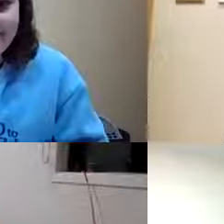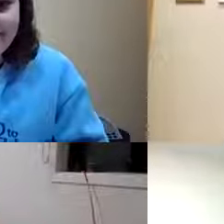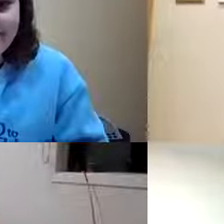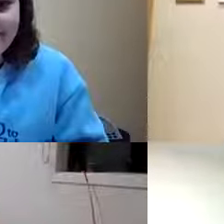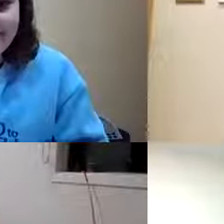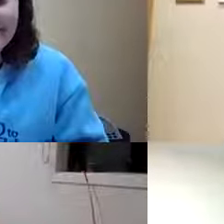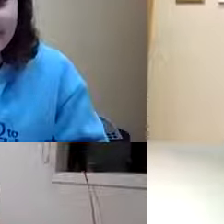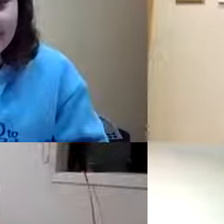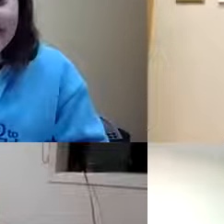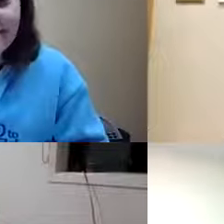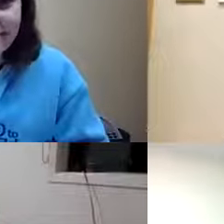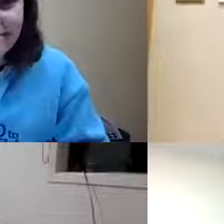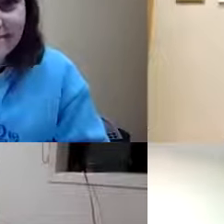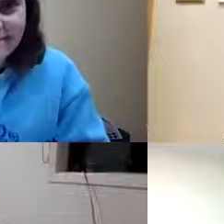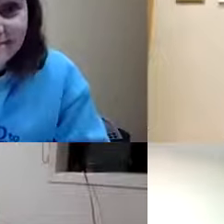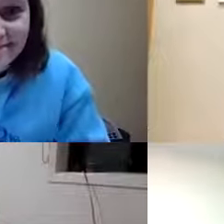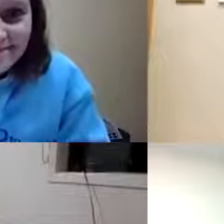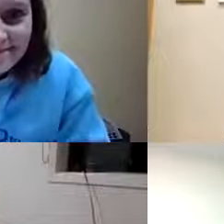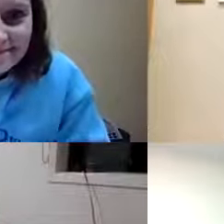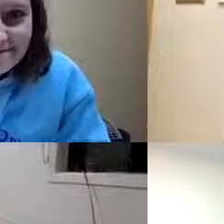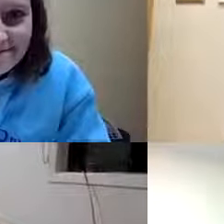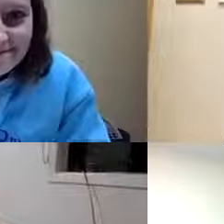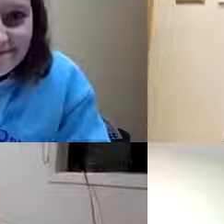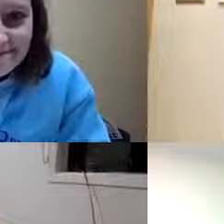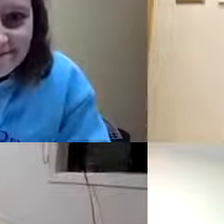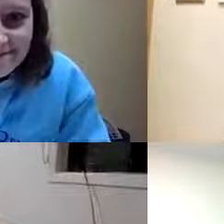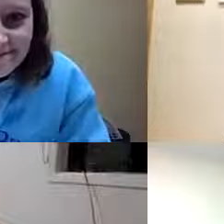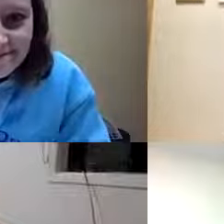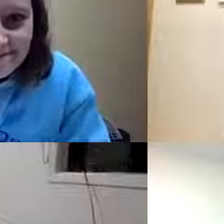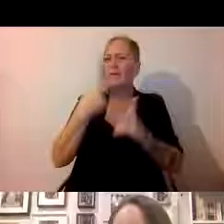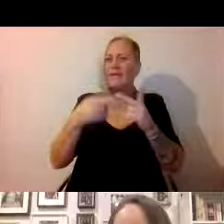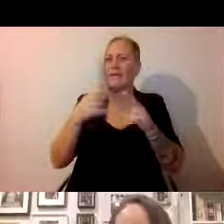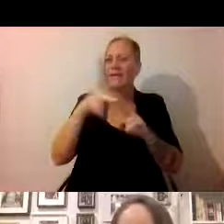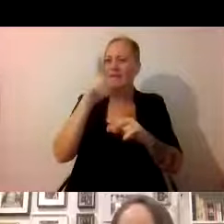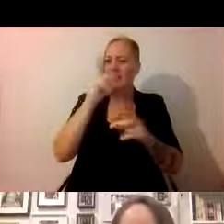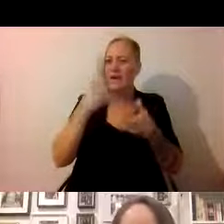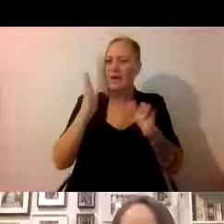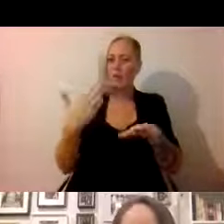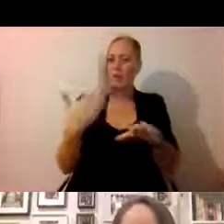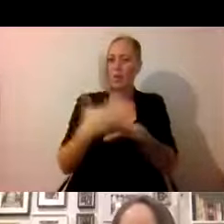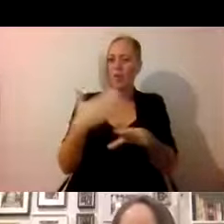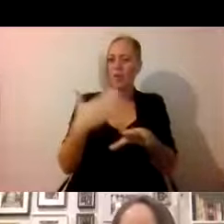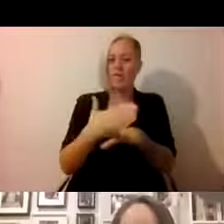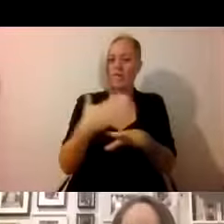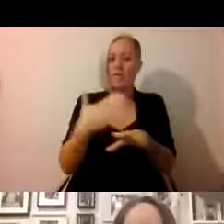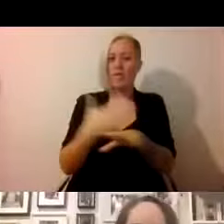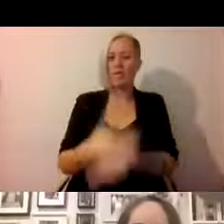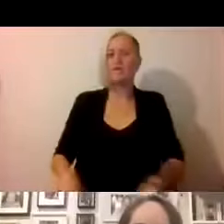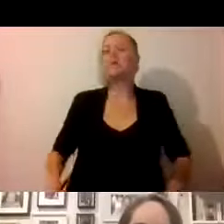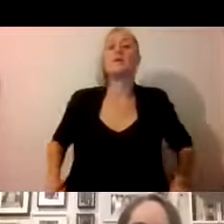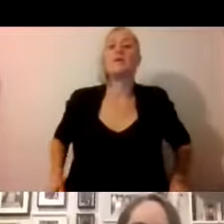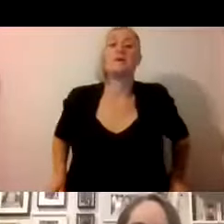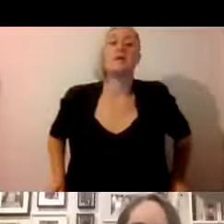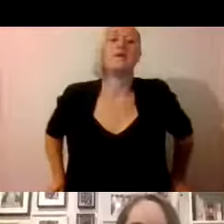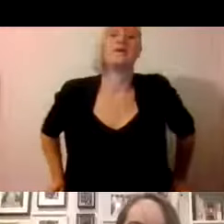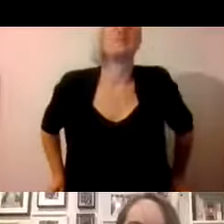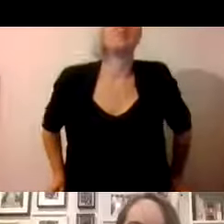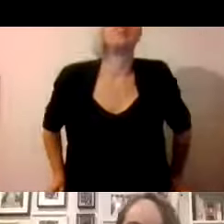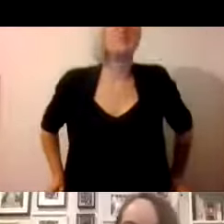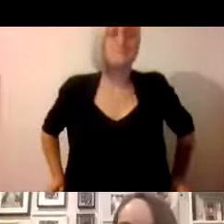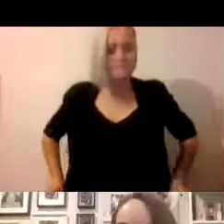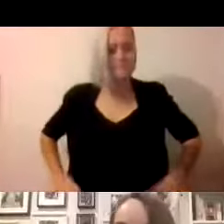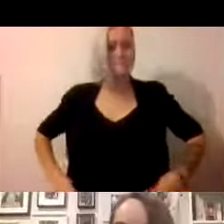that's okay. Let me see if I can get this to work before I begin. And it's going to the